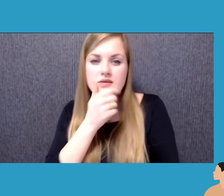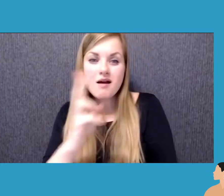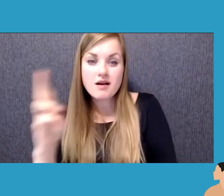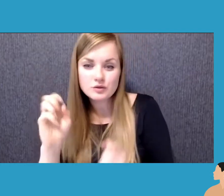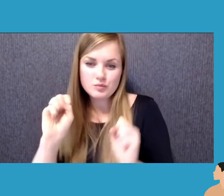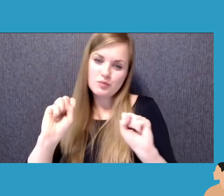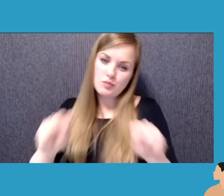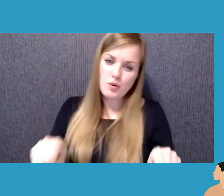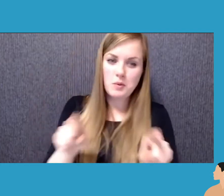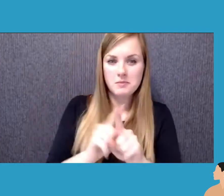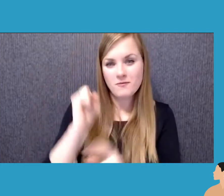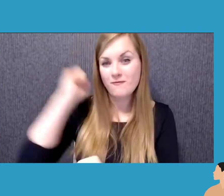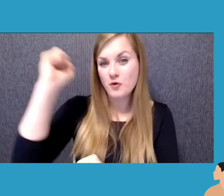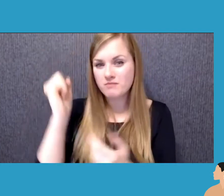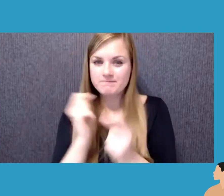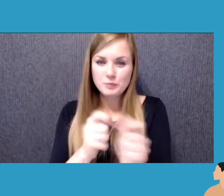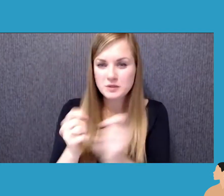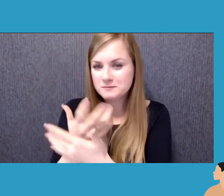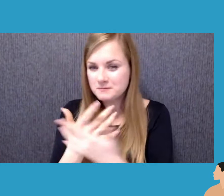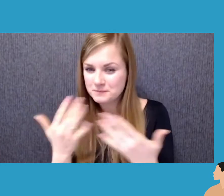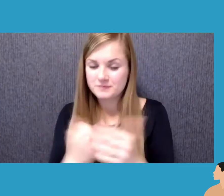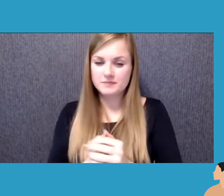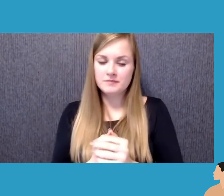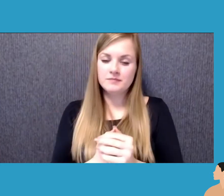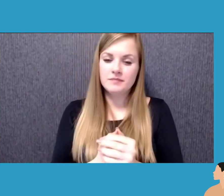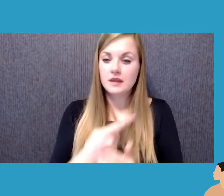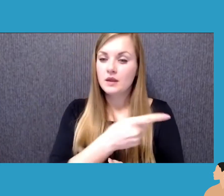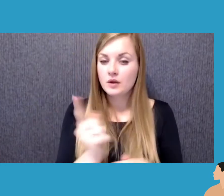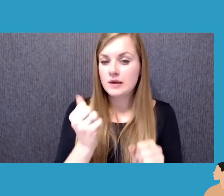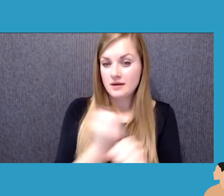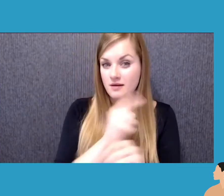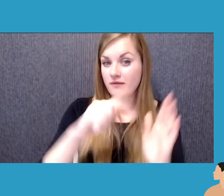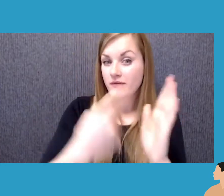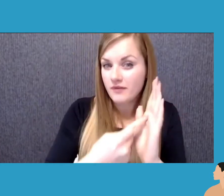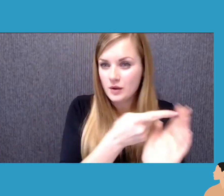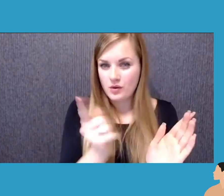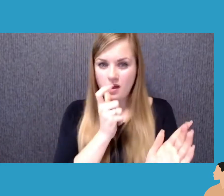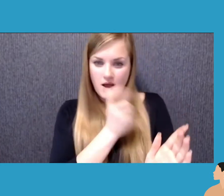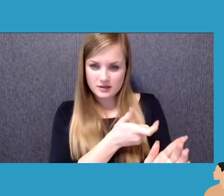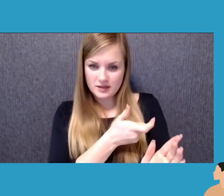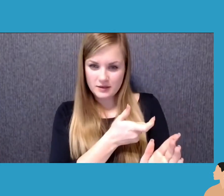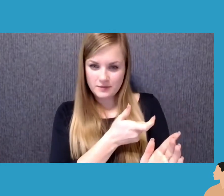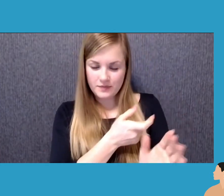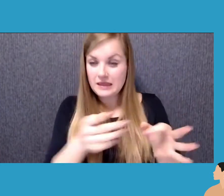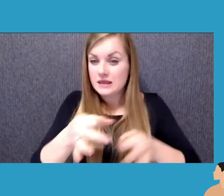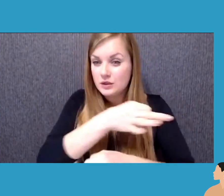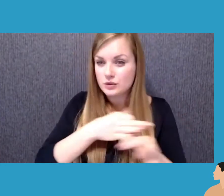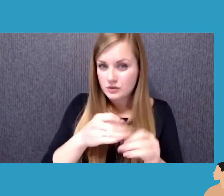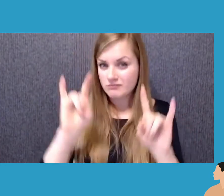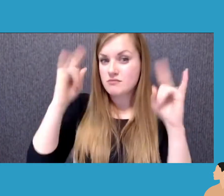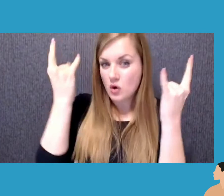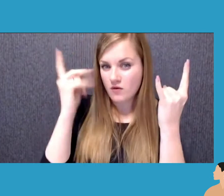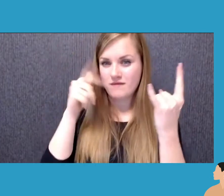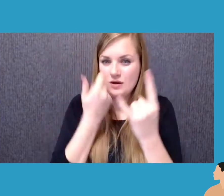the viewers will be able to participate in a competition and win a prize. You will have to answer one question that